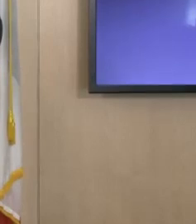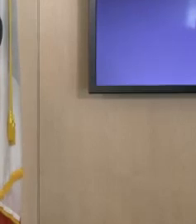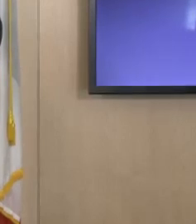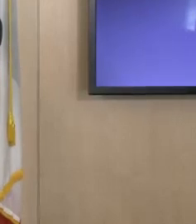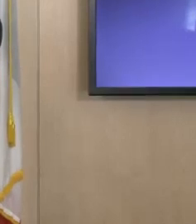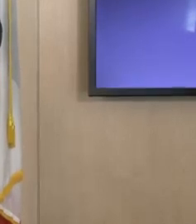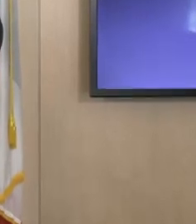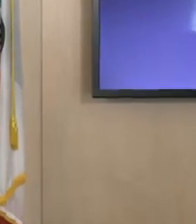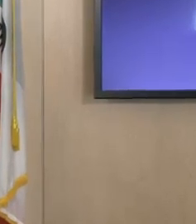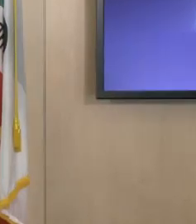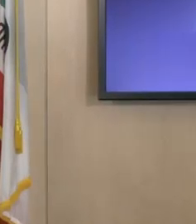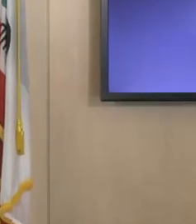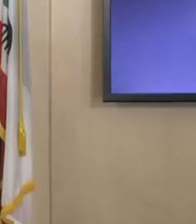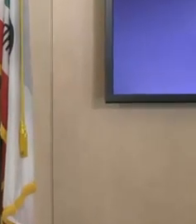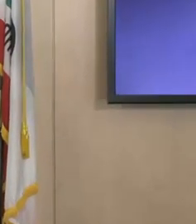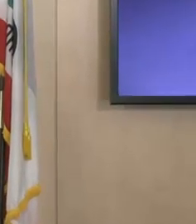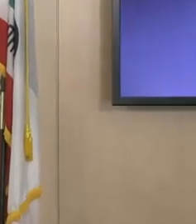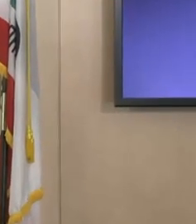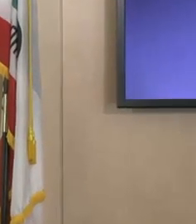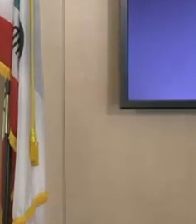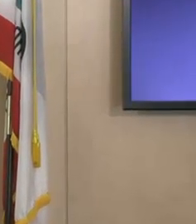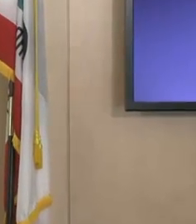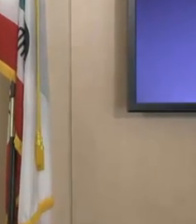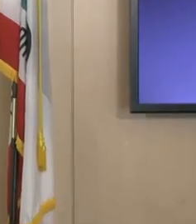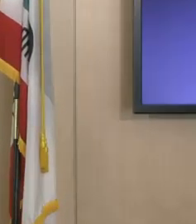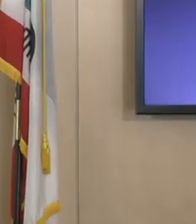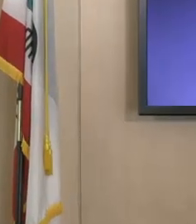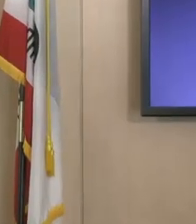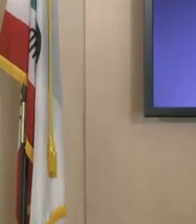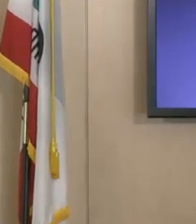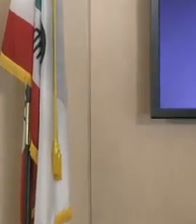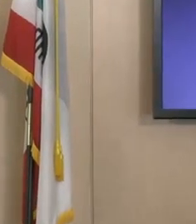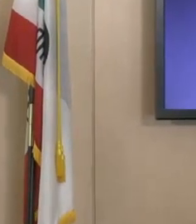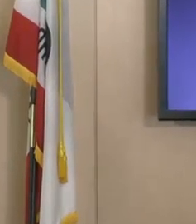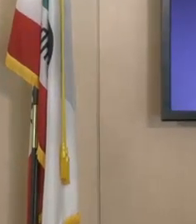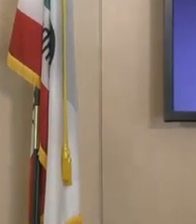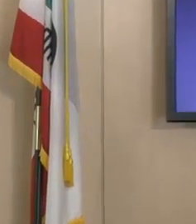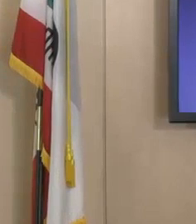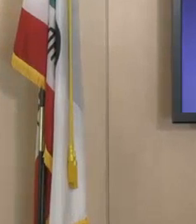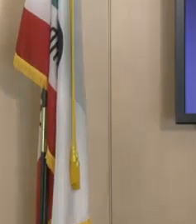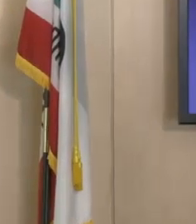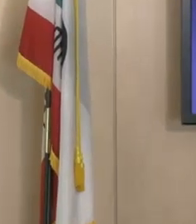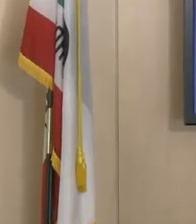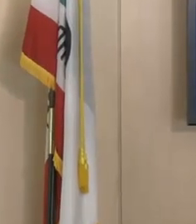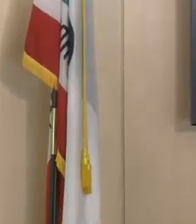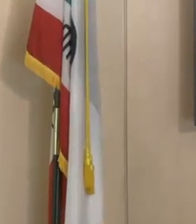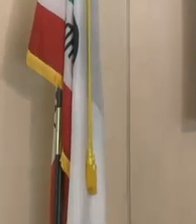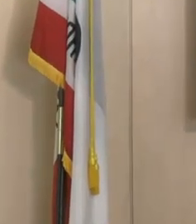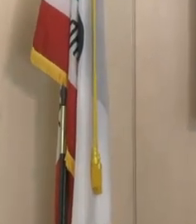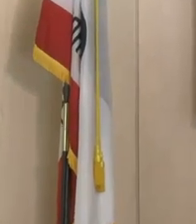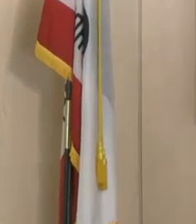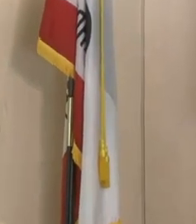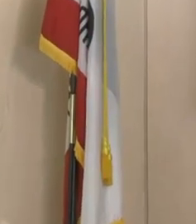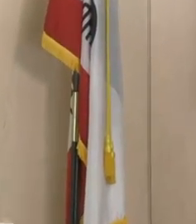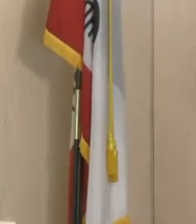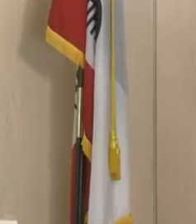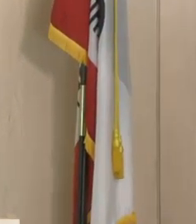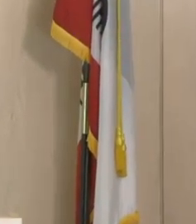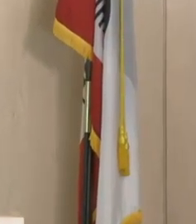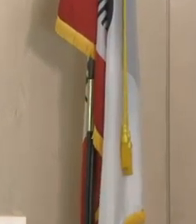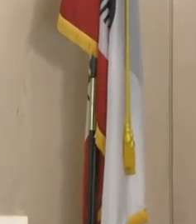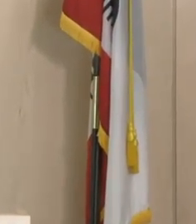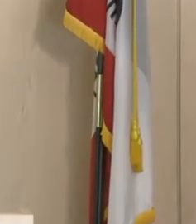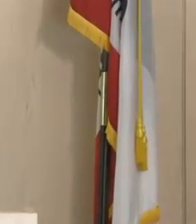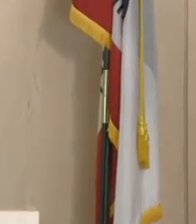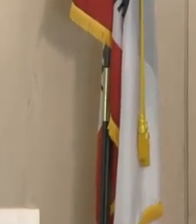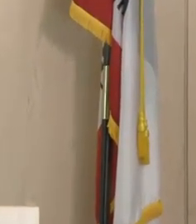informational charts and graphs, and then we'll get a medical update from Dr. Wooten. But before we get to them, I want to talk about our county's